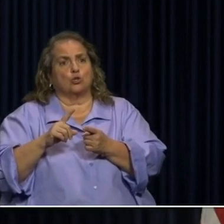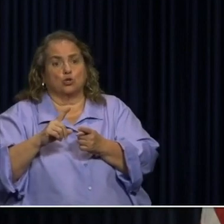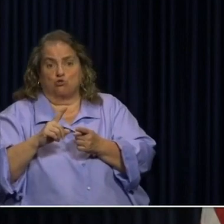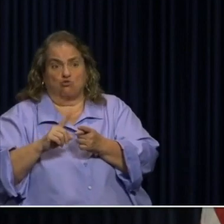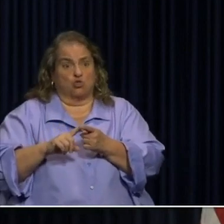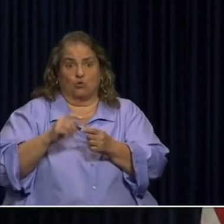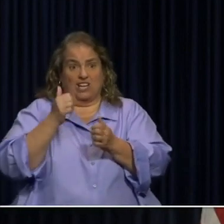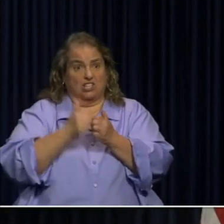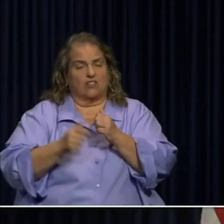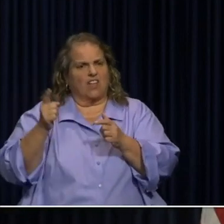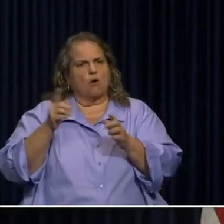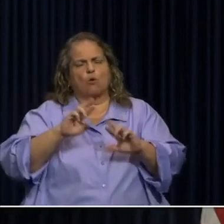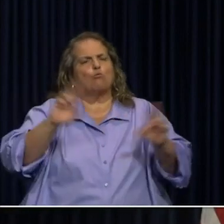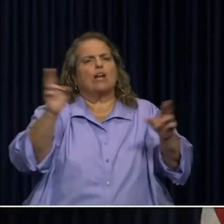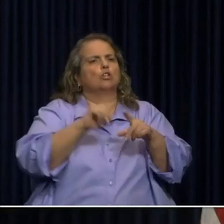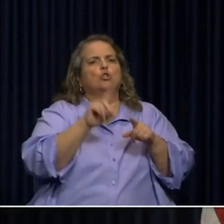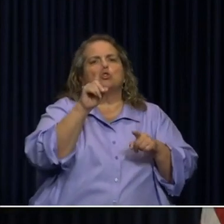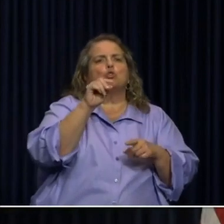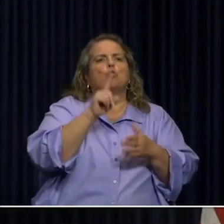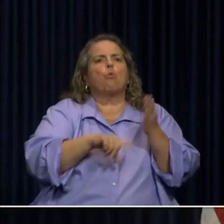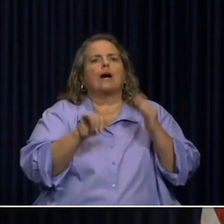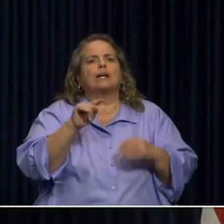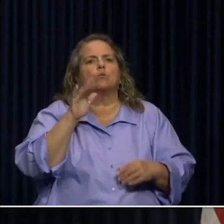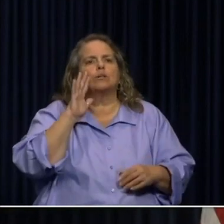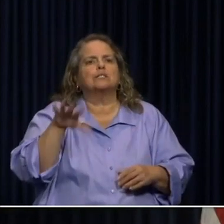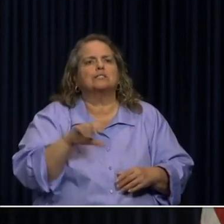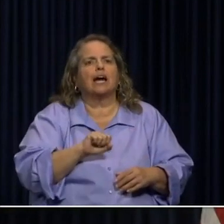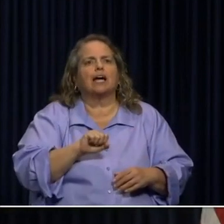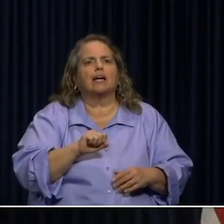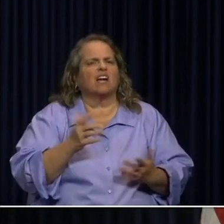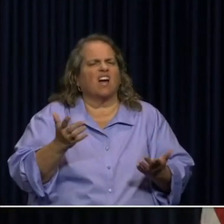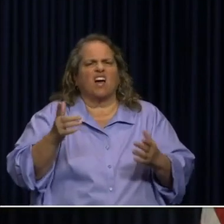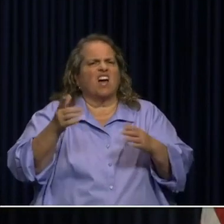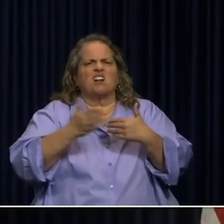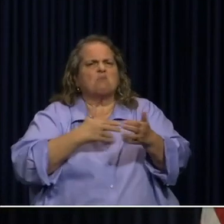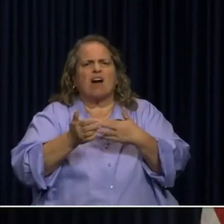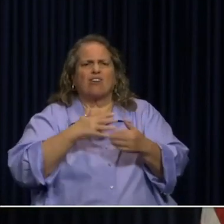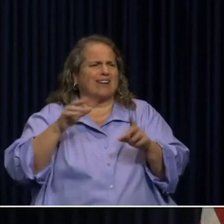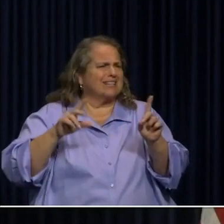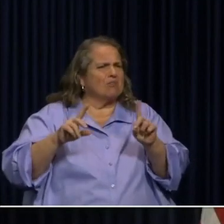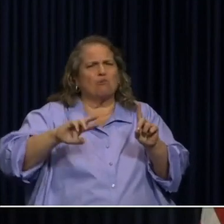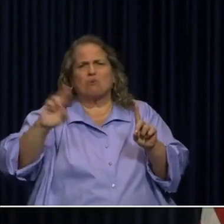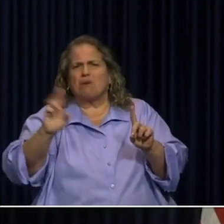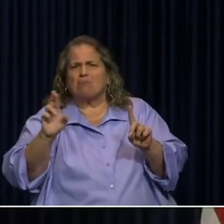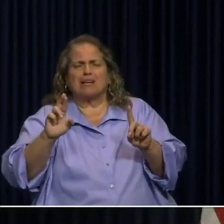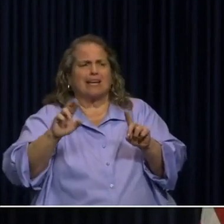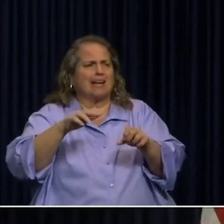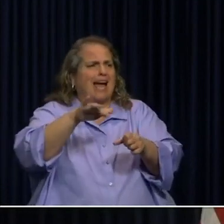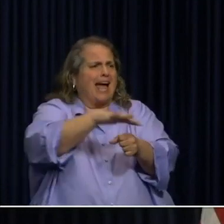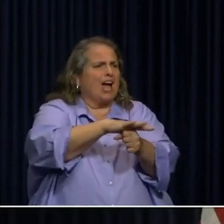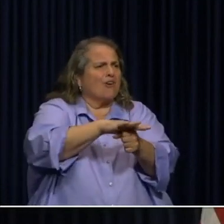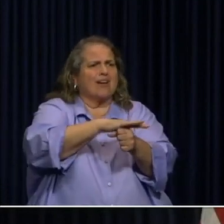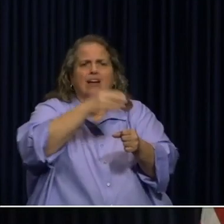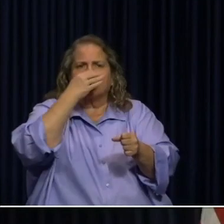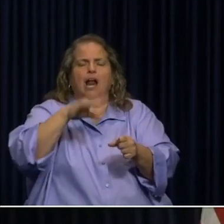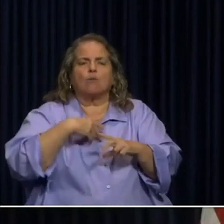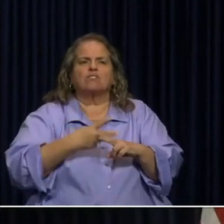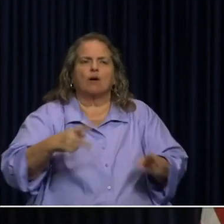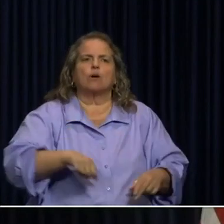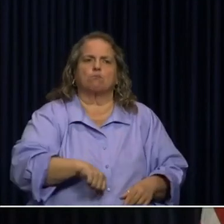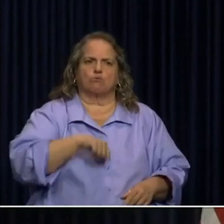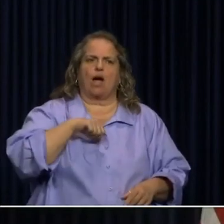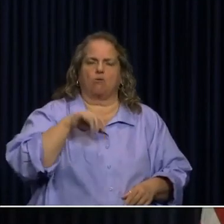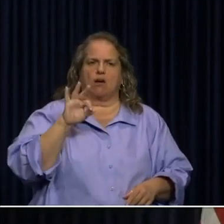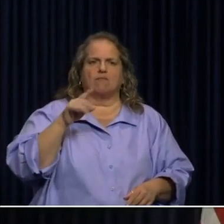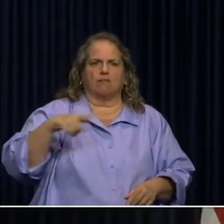took. It was really special. And that was people at different political parties and different regions. I was really proud